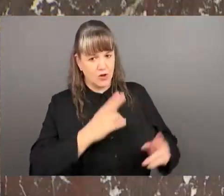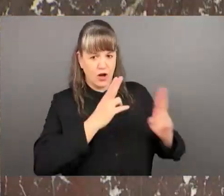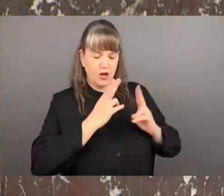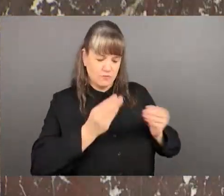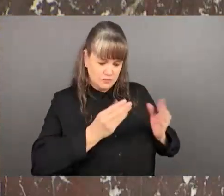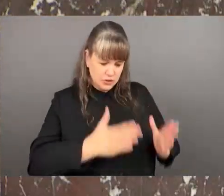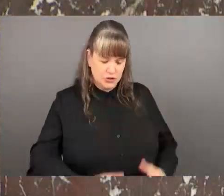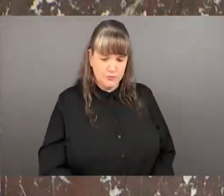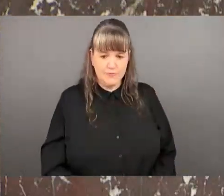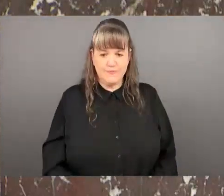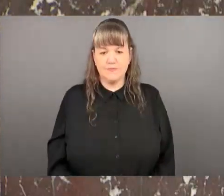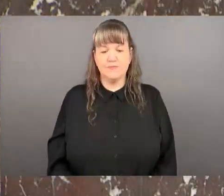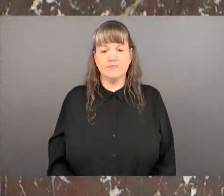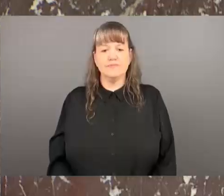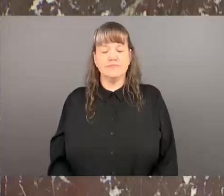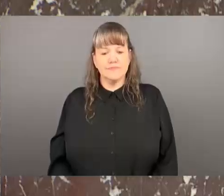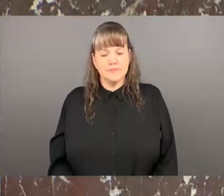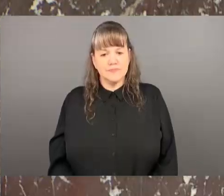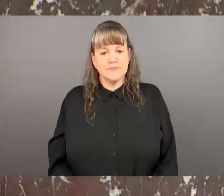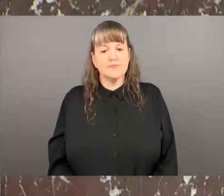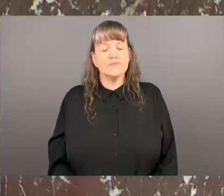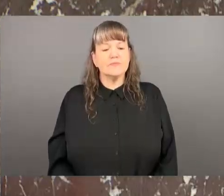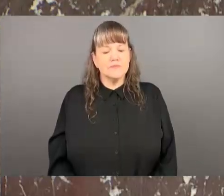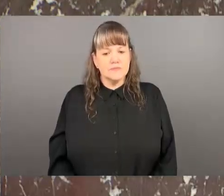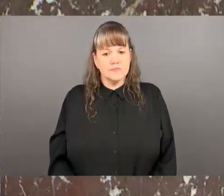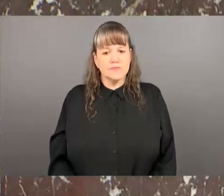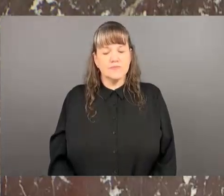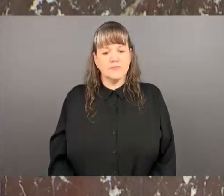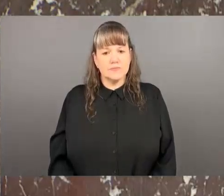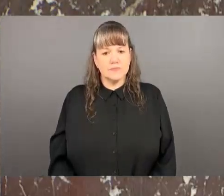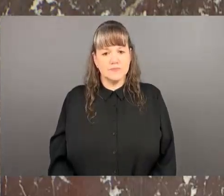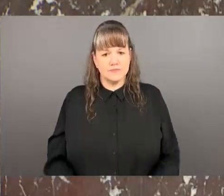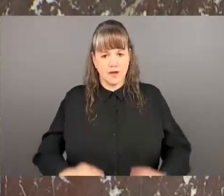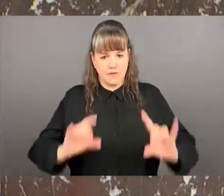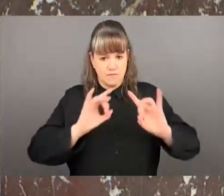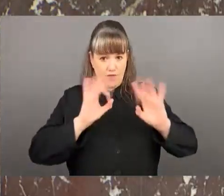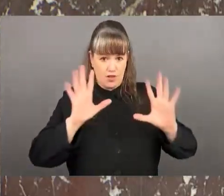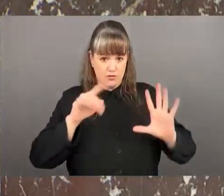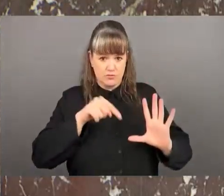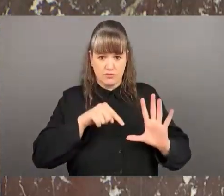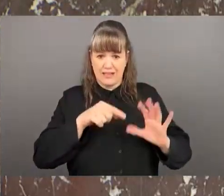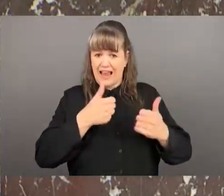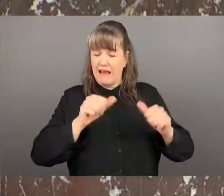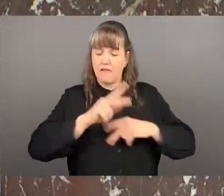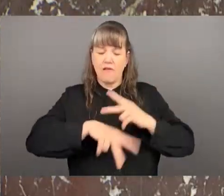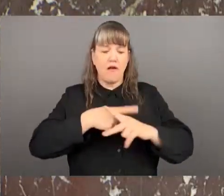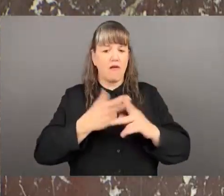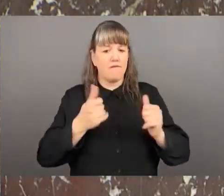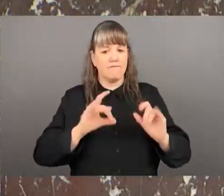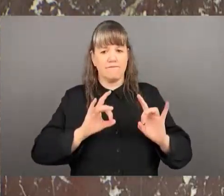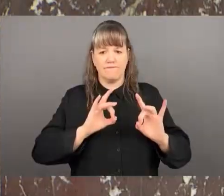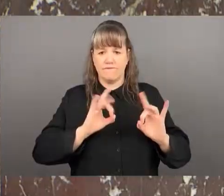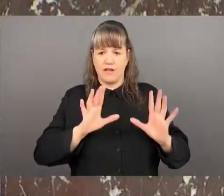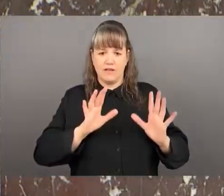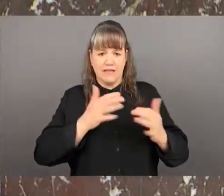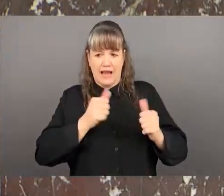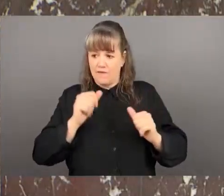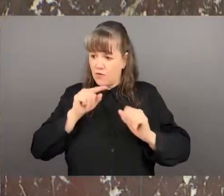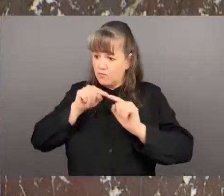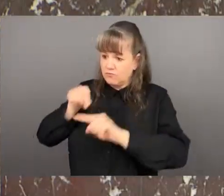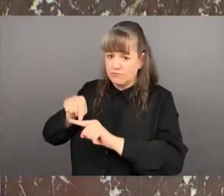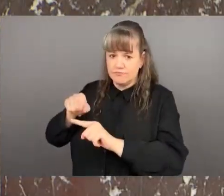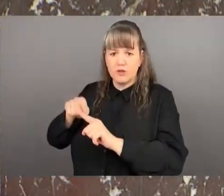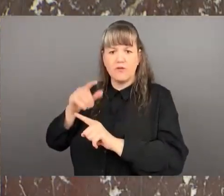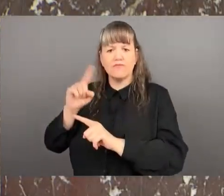Honourable Speaker, violence of any kind against any first responder is simply unacceptable. I'm not sure if